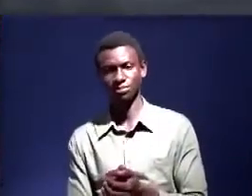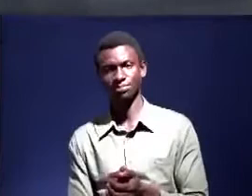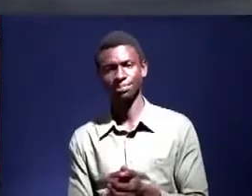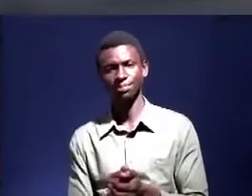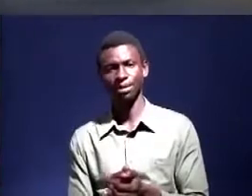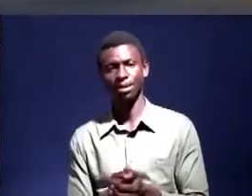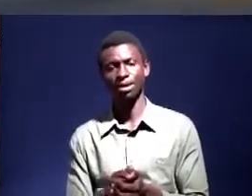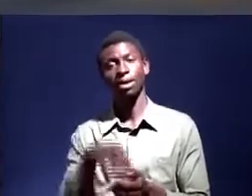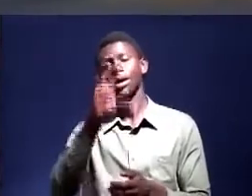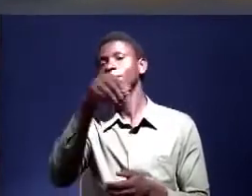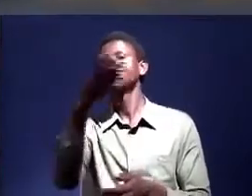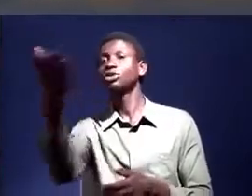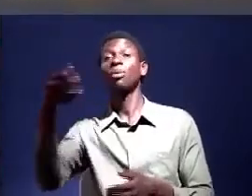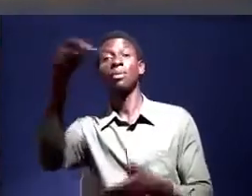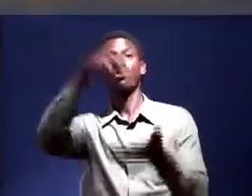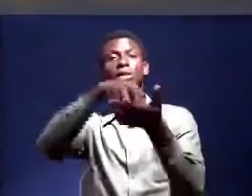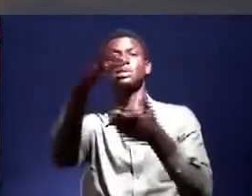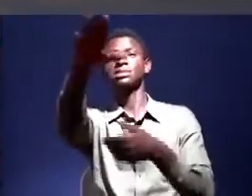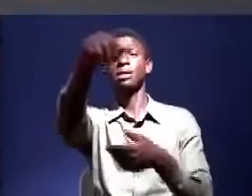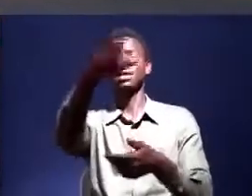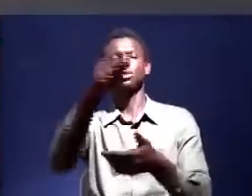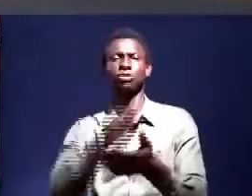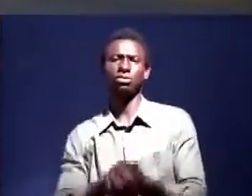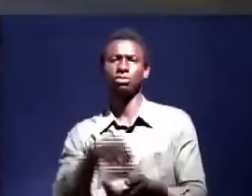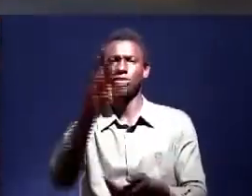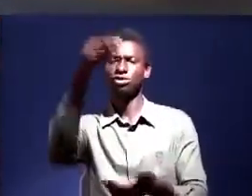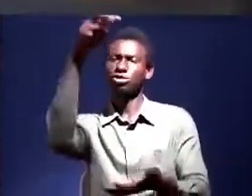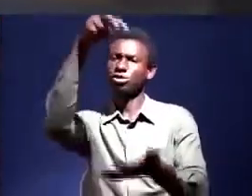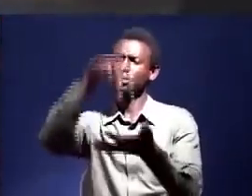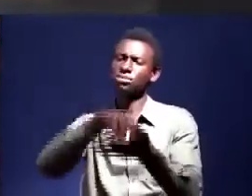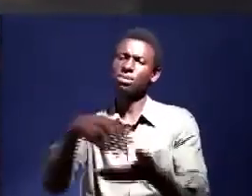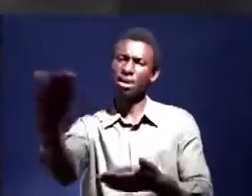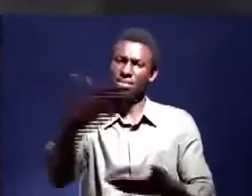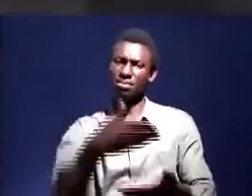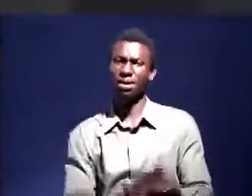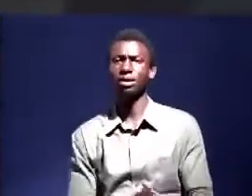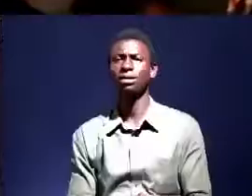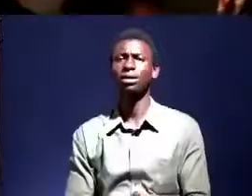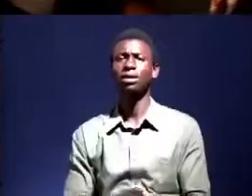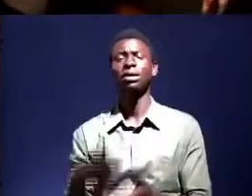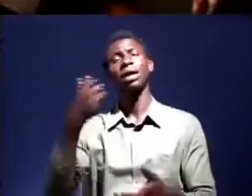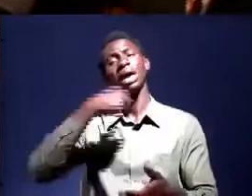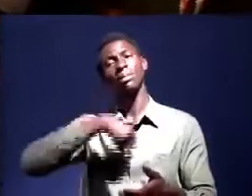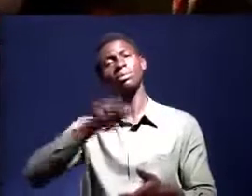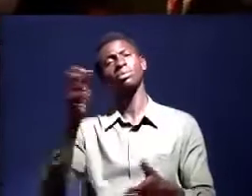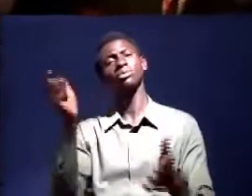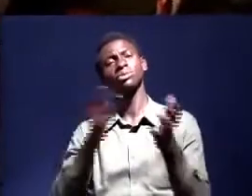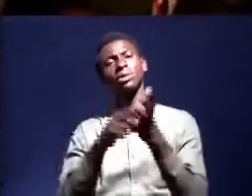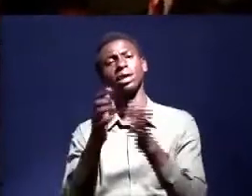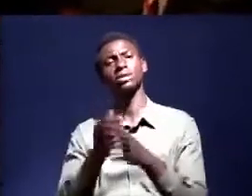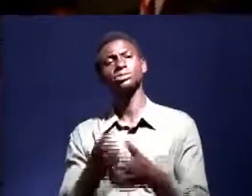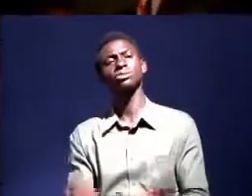tonight, let Jesus touch you. Let Jesus touch you.